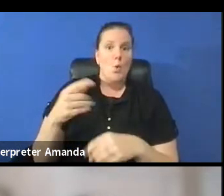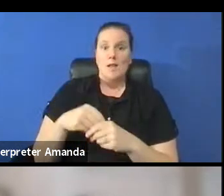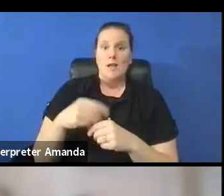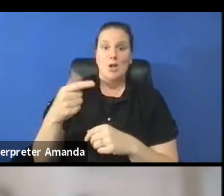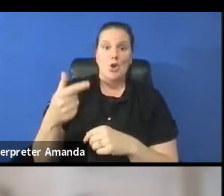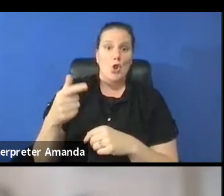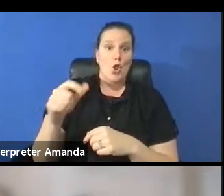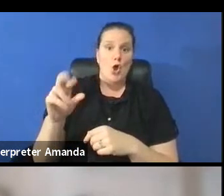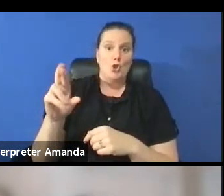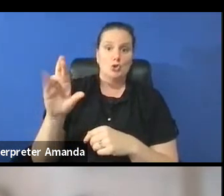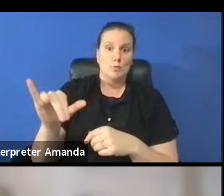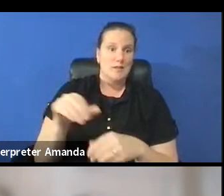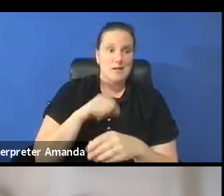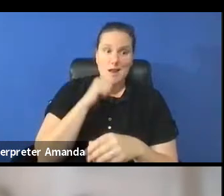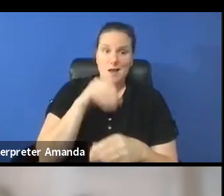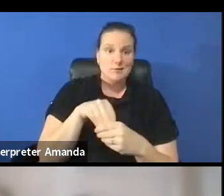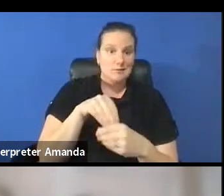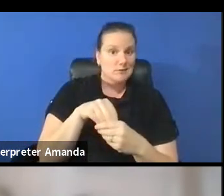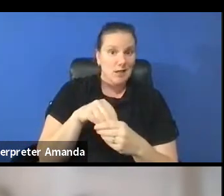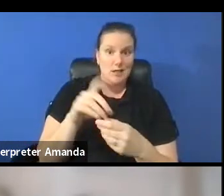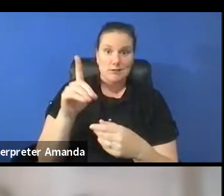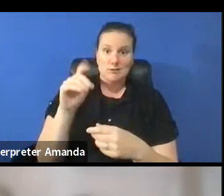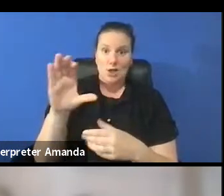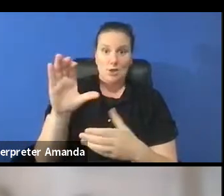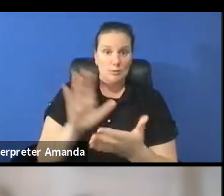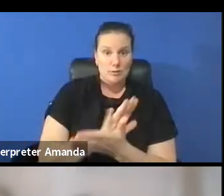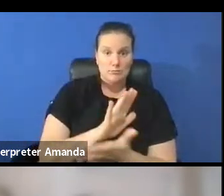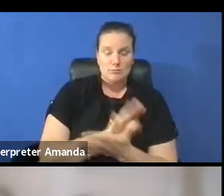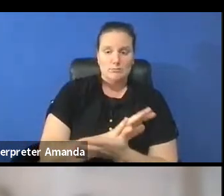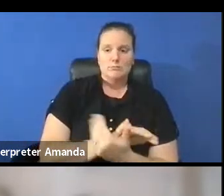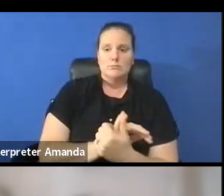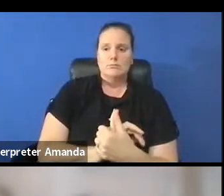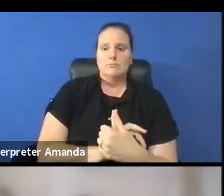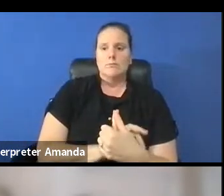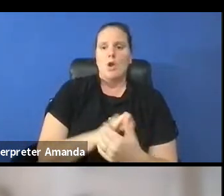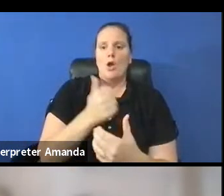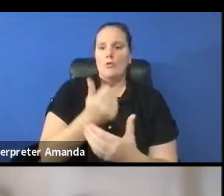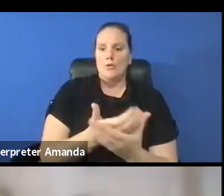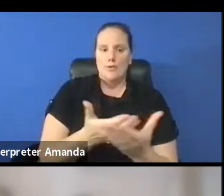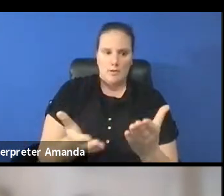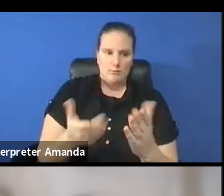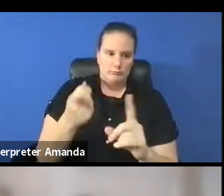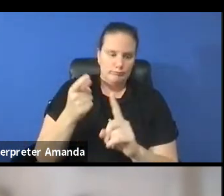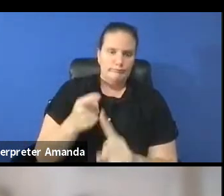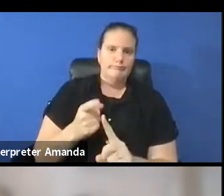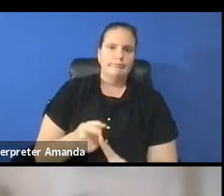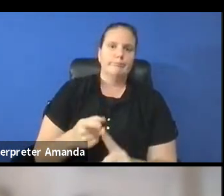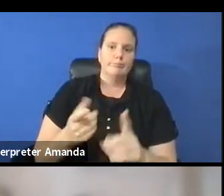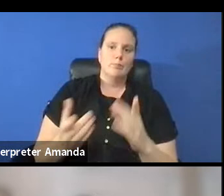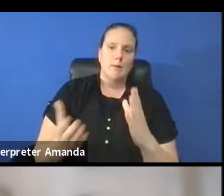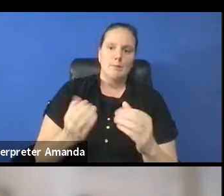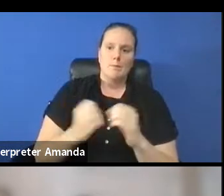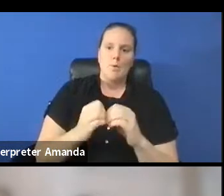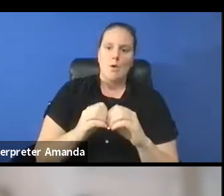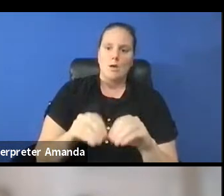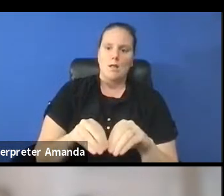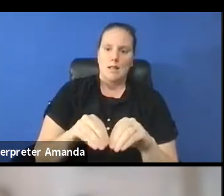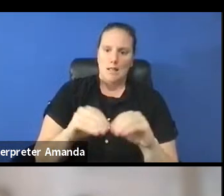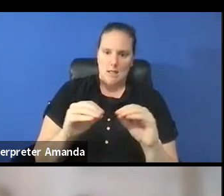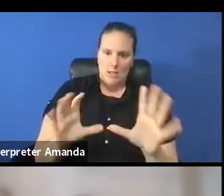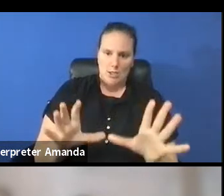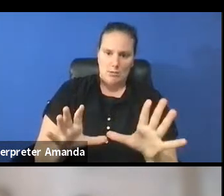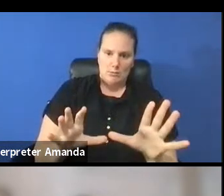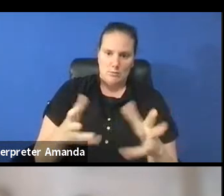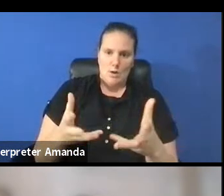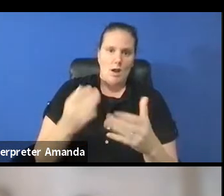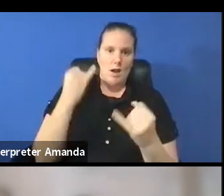and not within the document. Another thing that was pointed out that might be made more clear is